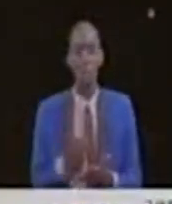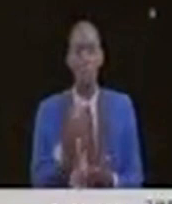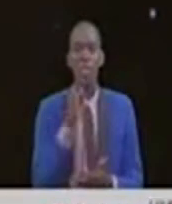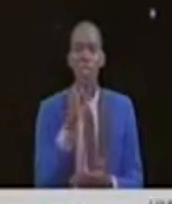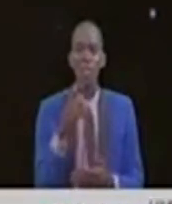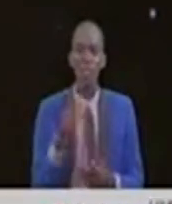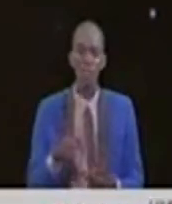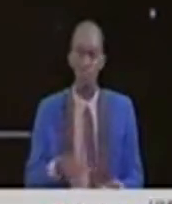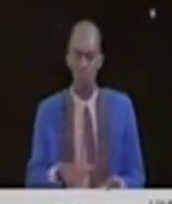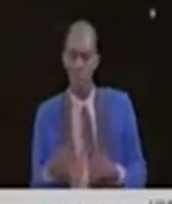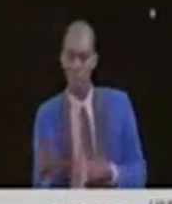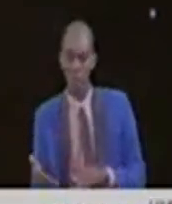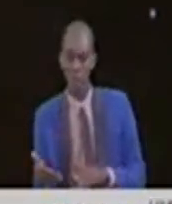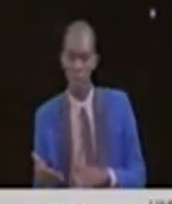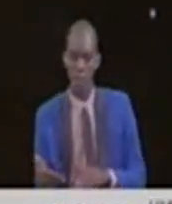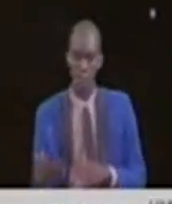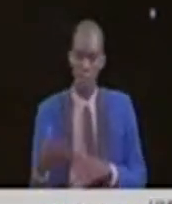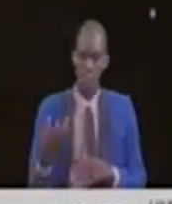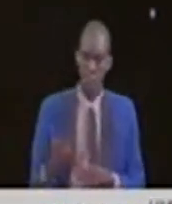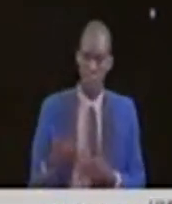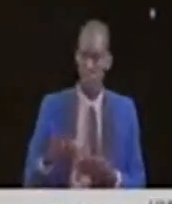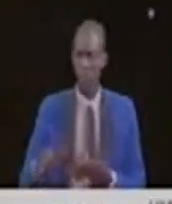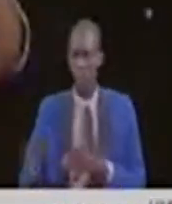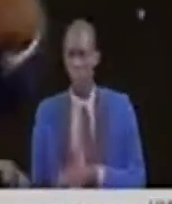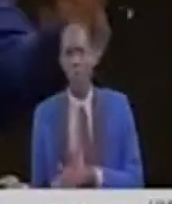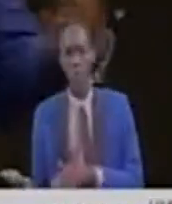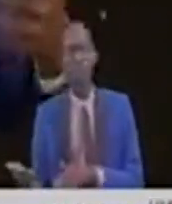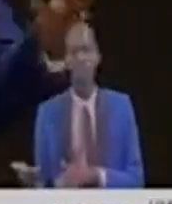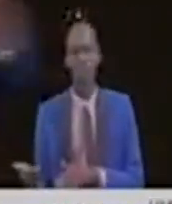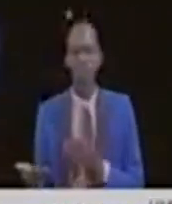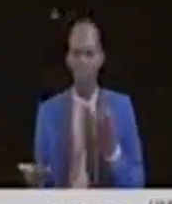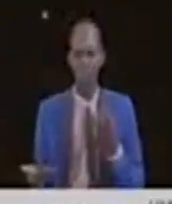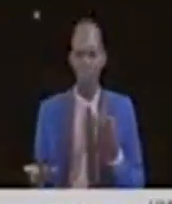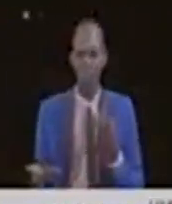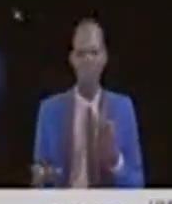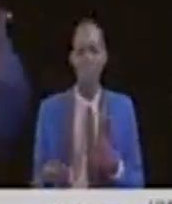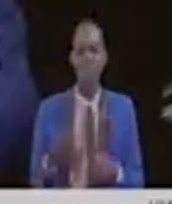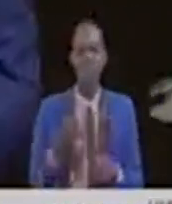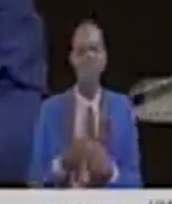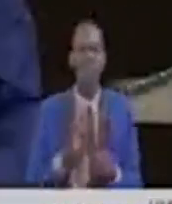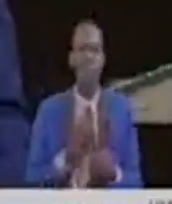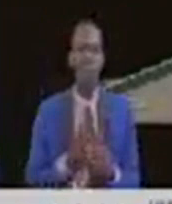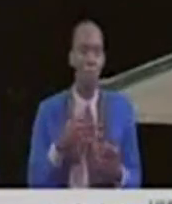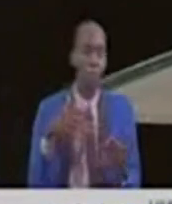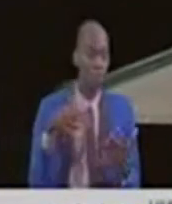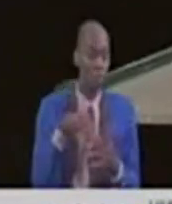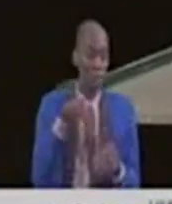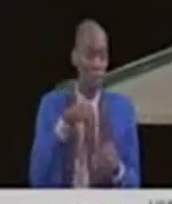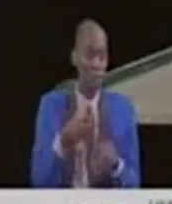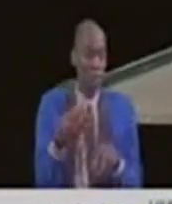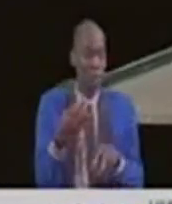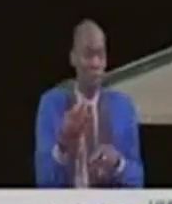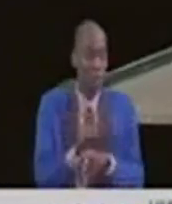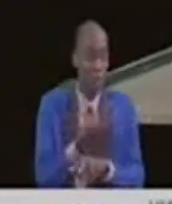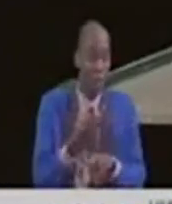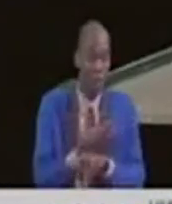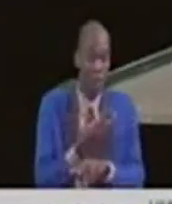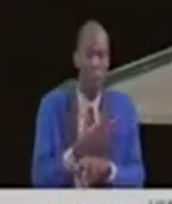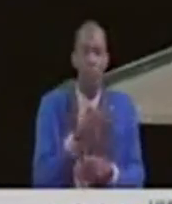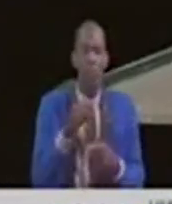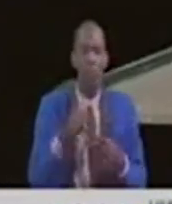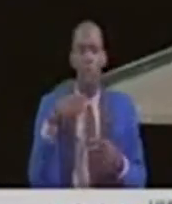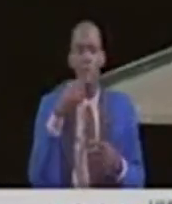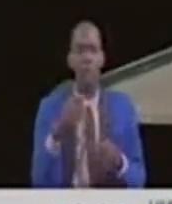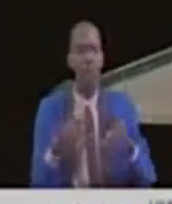of death. The death of death. In our studies in mathematics, when you say D times